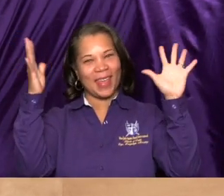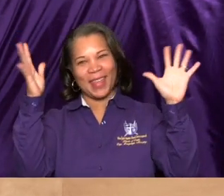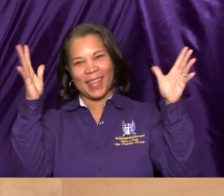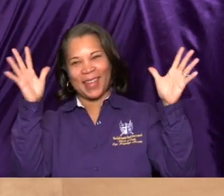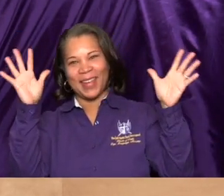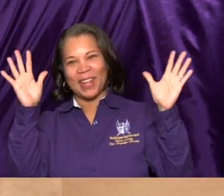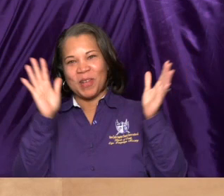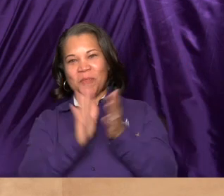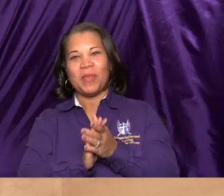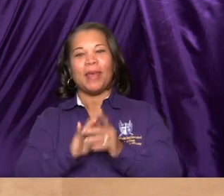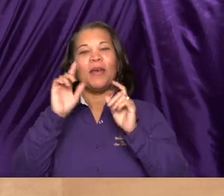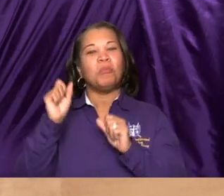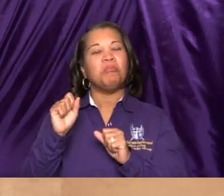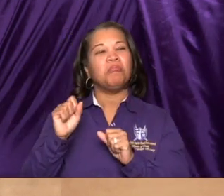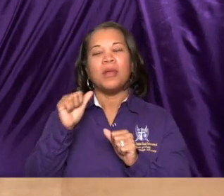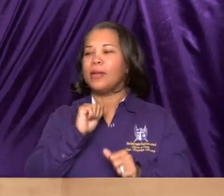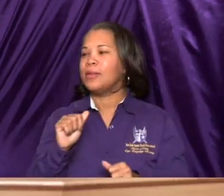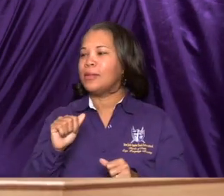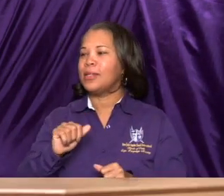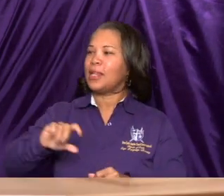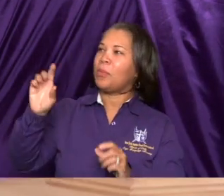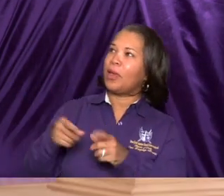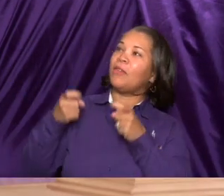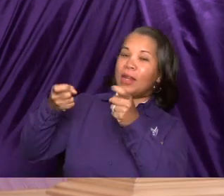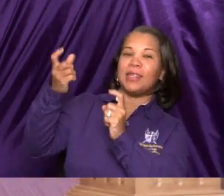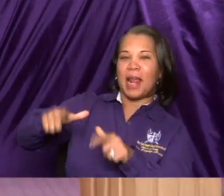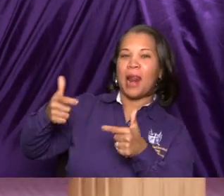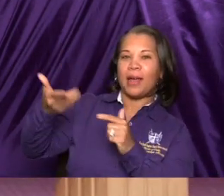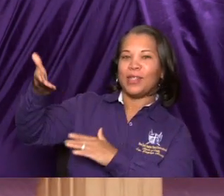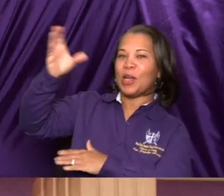Outside of me giving my life to Christ, because no one is above him.